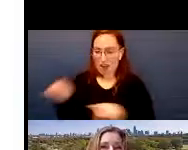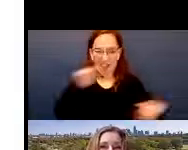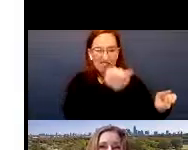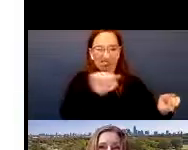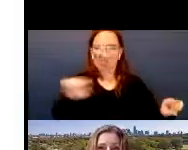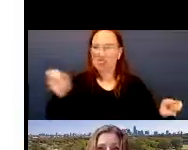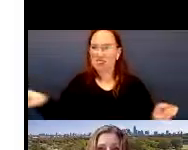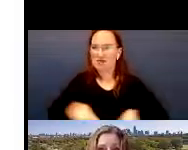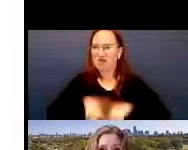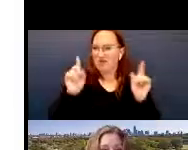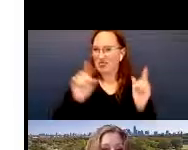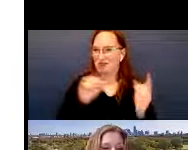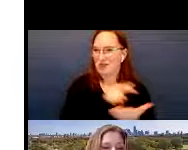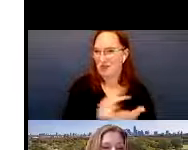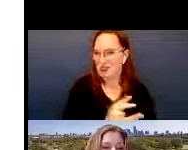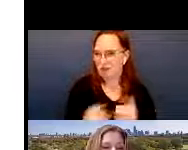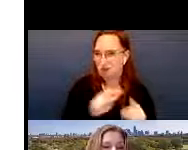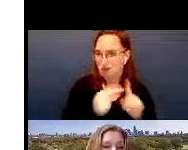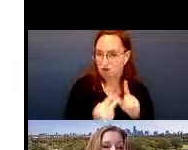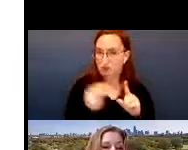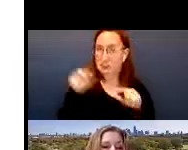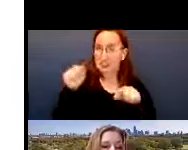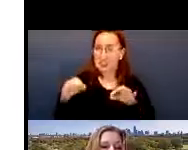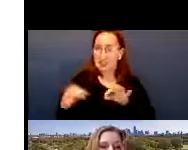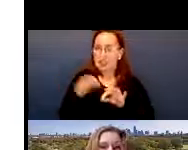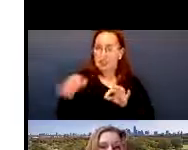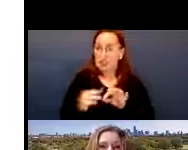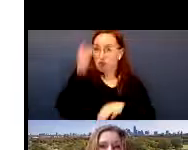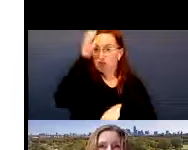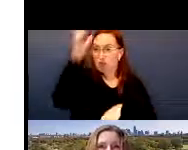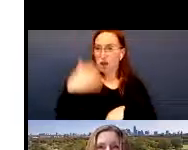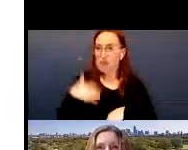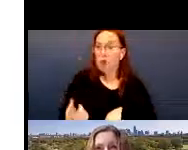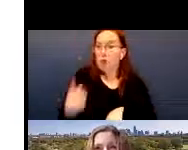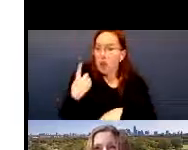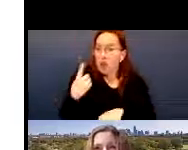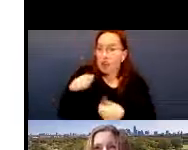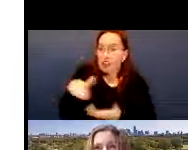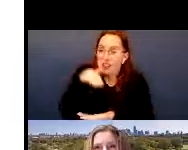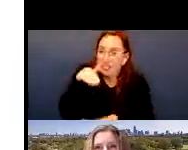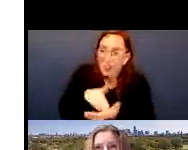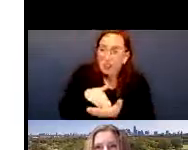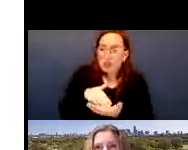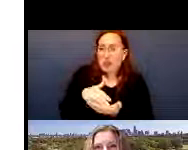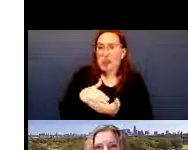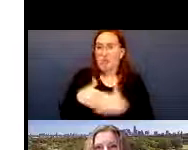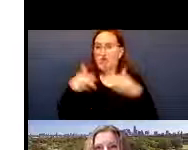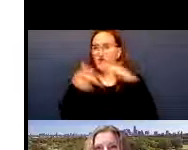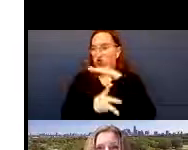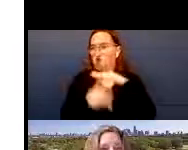one central garage, you see that here, with some small lots around the park. So those are indicated with the